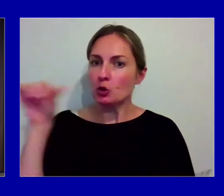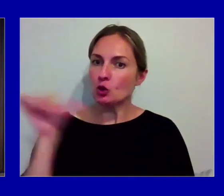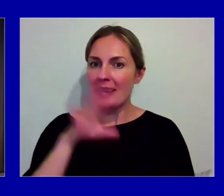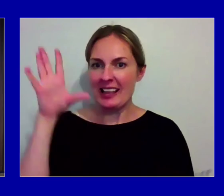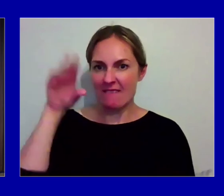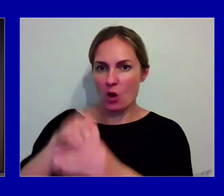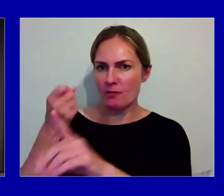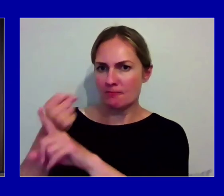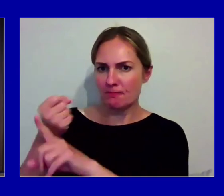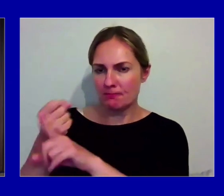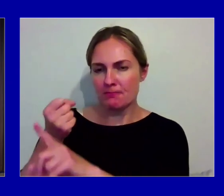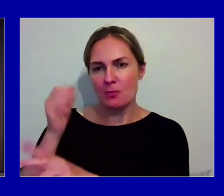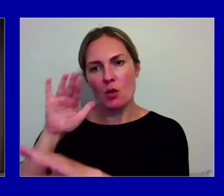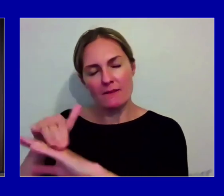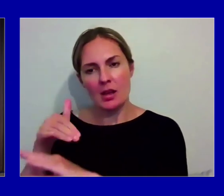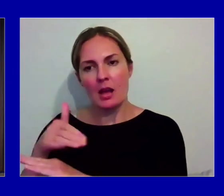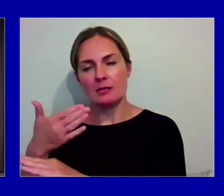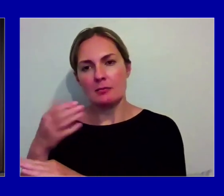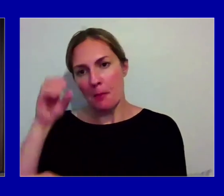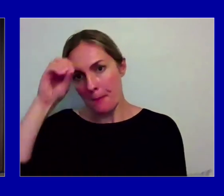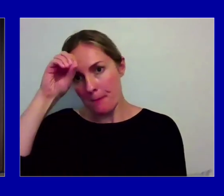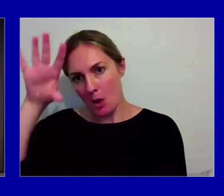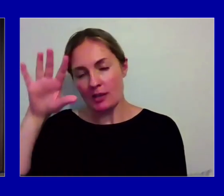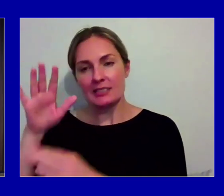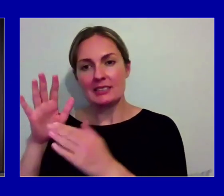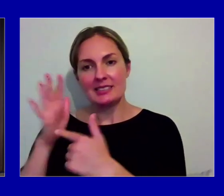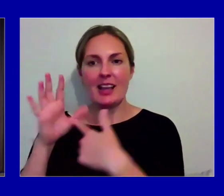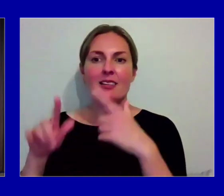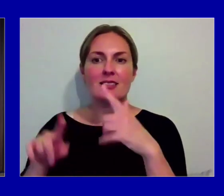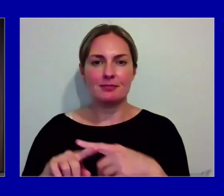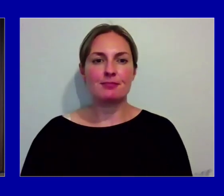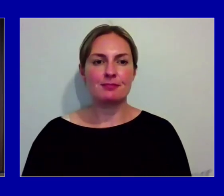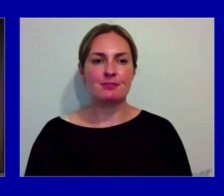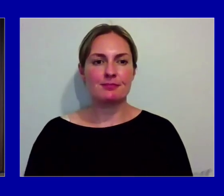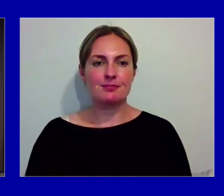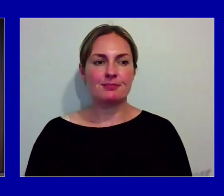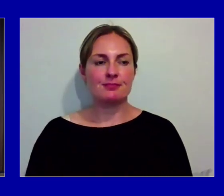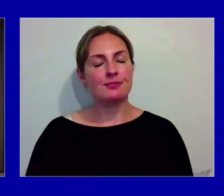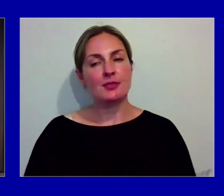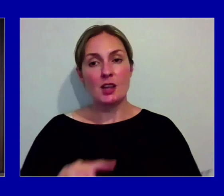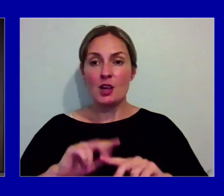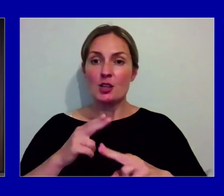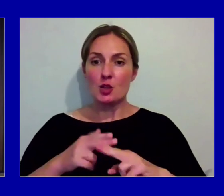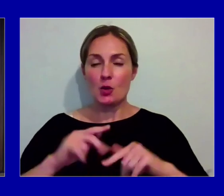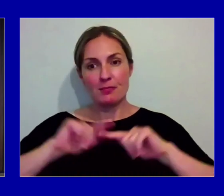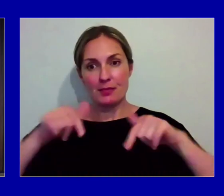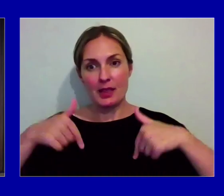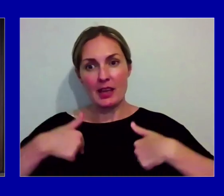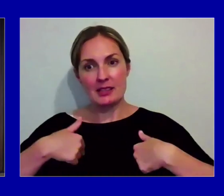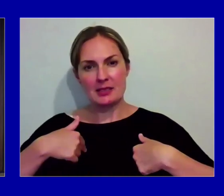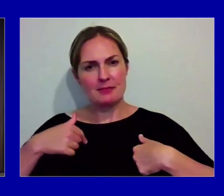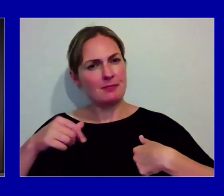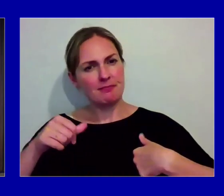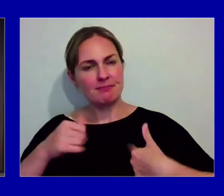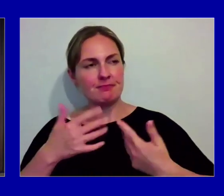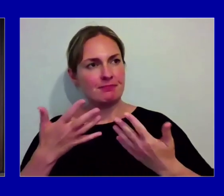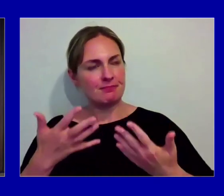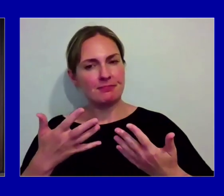so we, we have to, we're in it for the long haul, you know, um, Aboriginal people and non-Aboriginal people, we're wedded to each other.